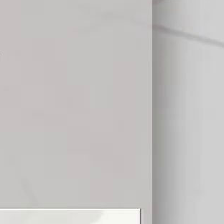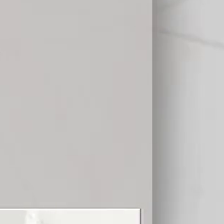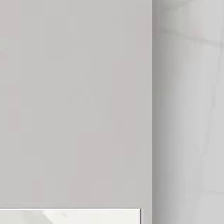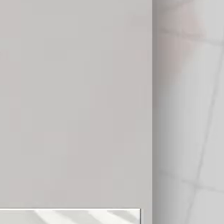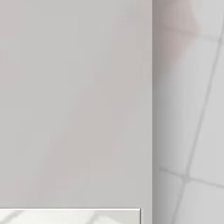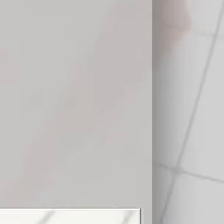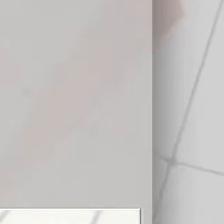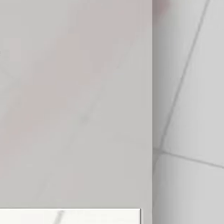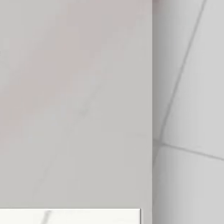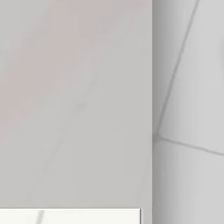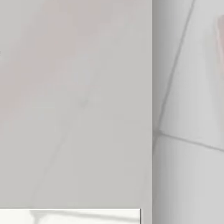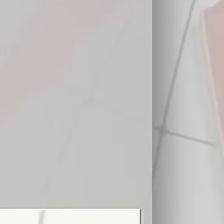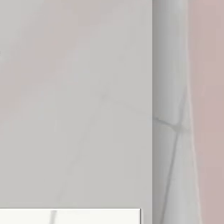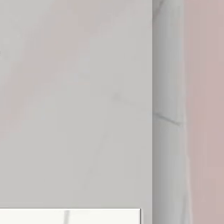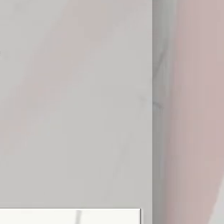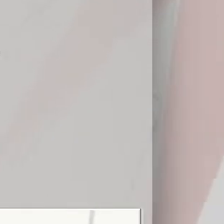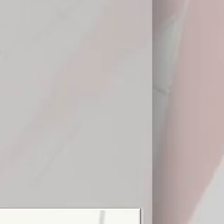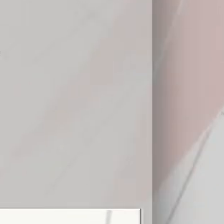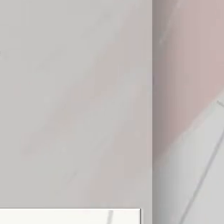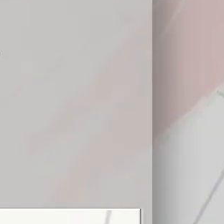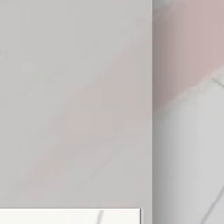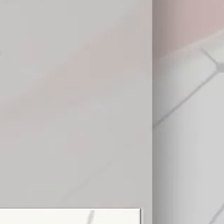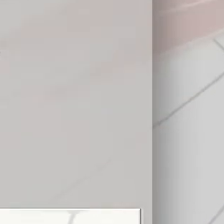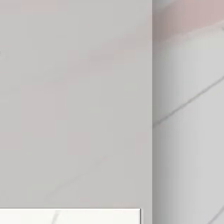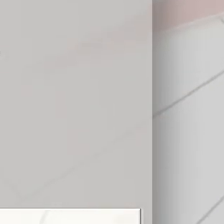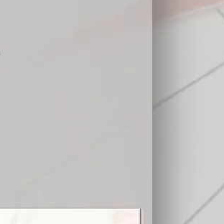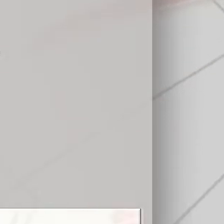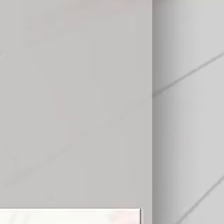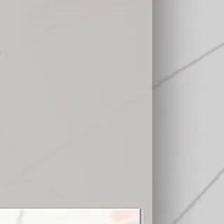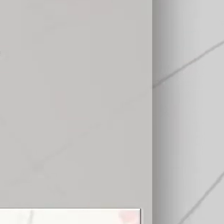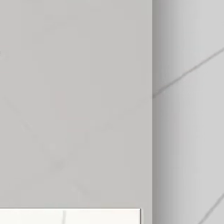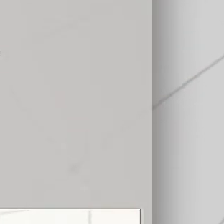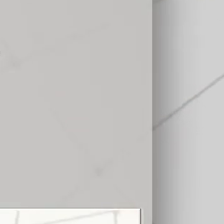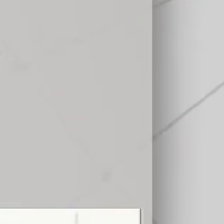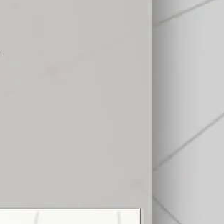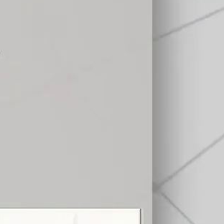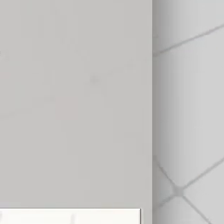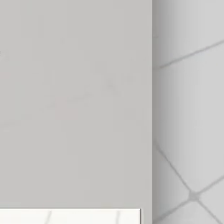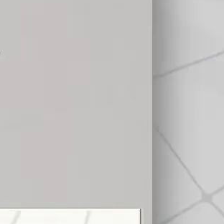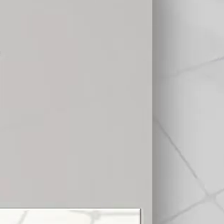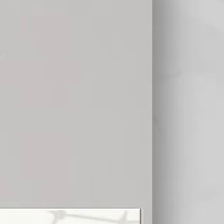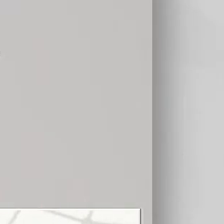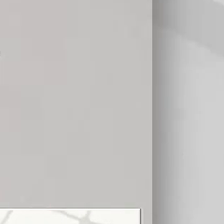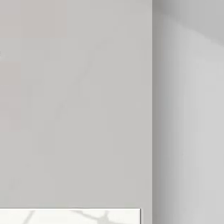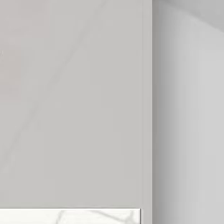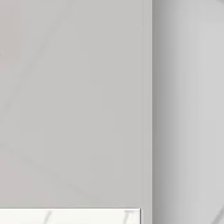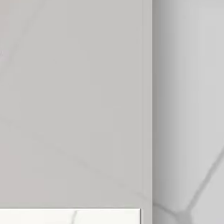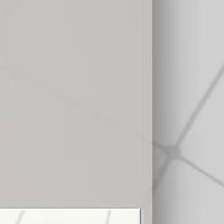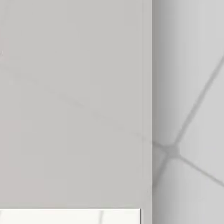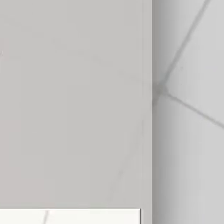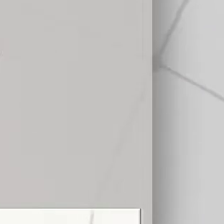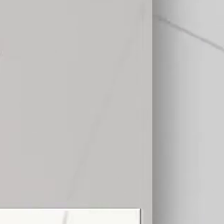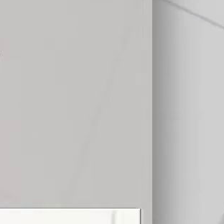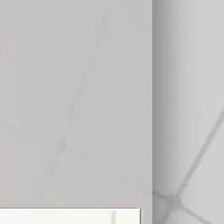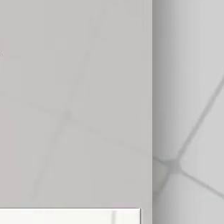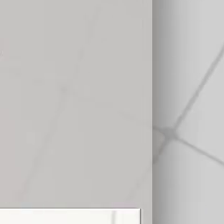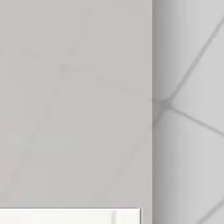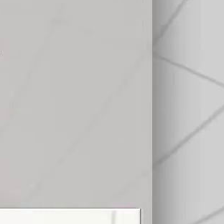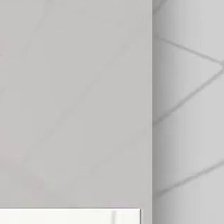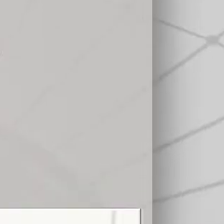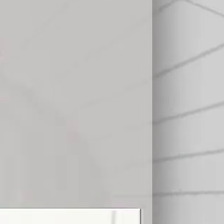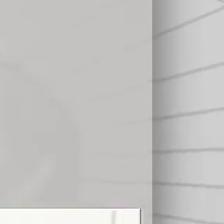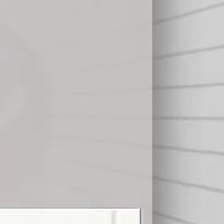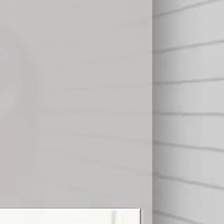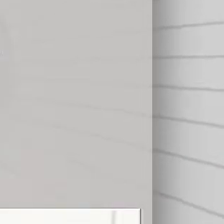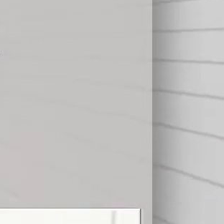Examples of terrorism or terror act: bombing, assassinations, attacks on